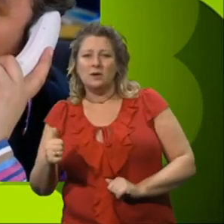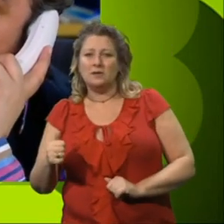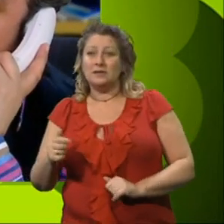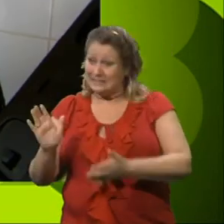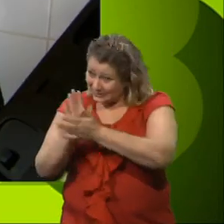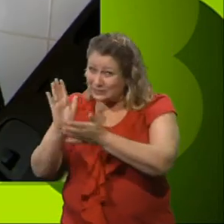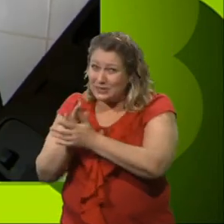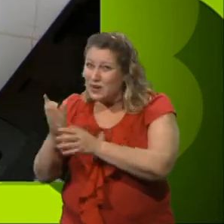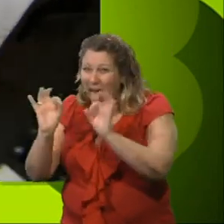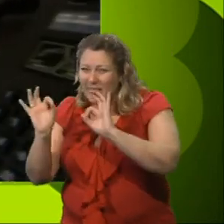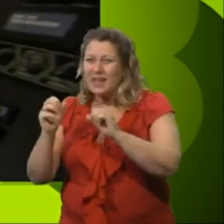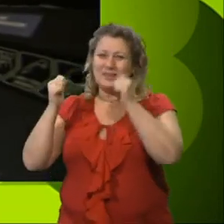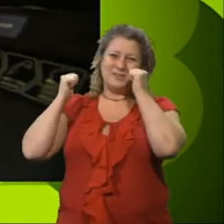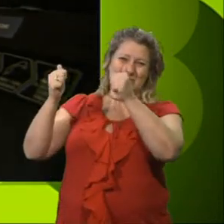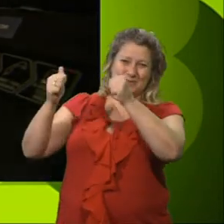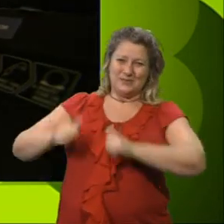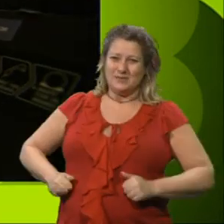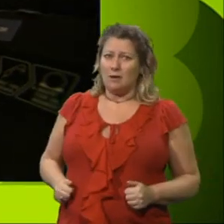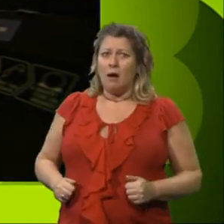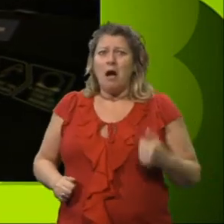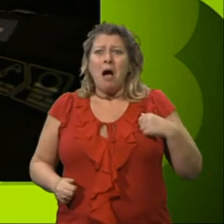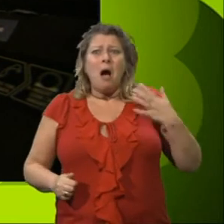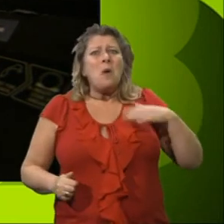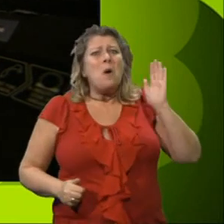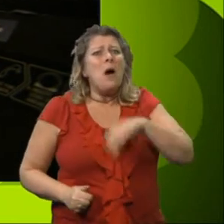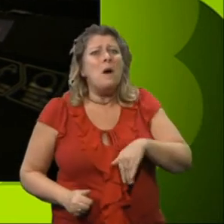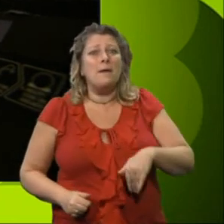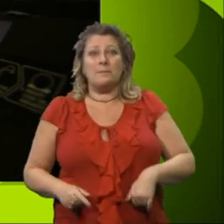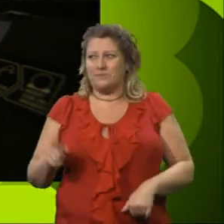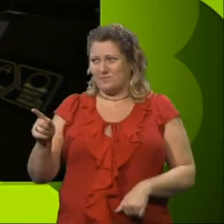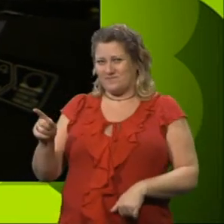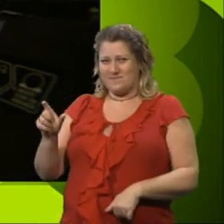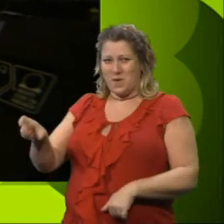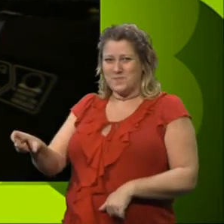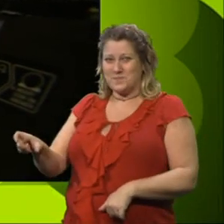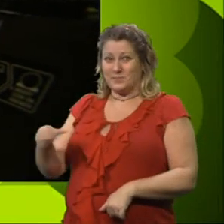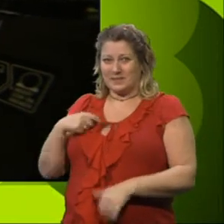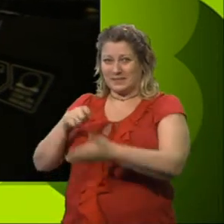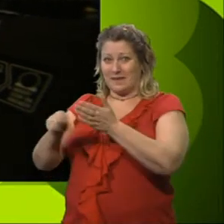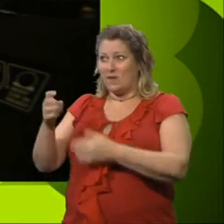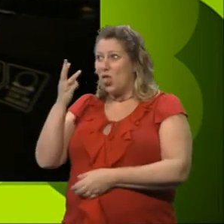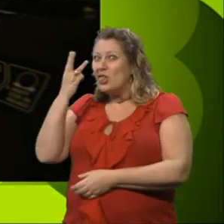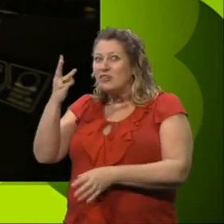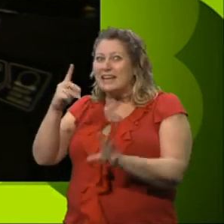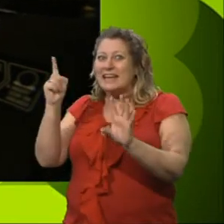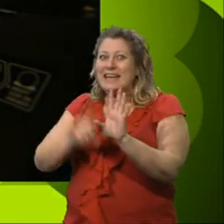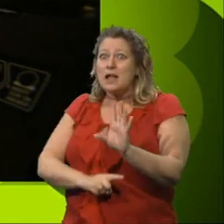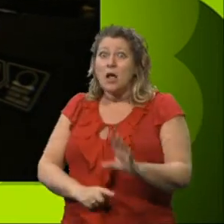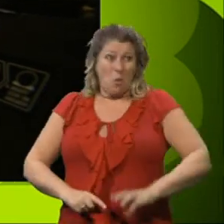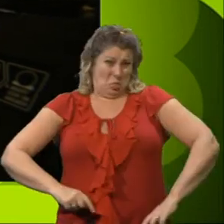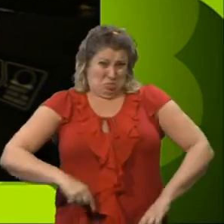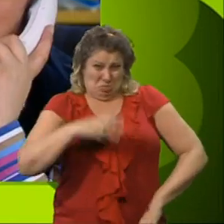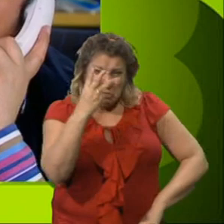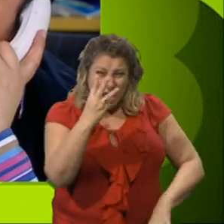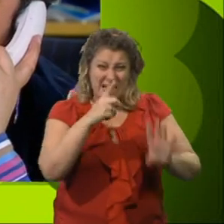you're enjoying yourself. I'm not. I want to go home. You are home, Digworth. I've signed you up for 3 years.